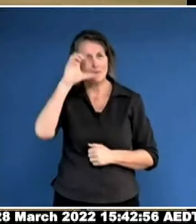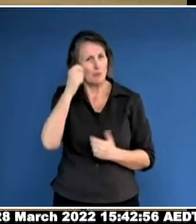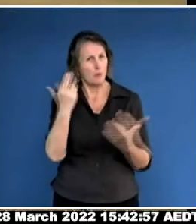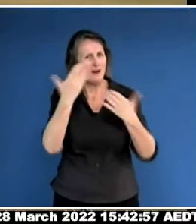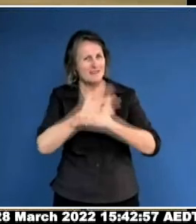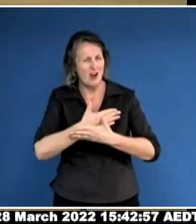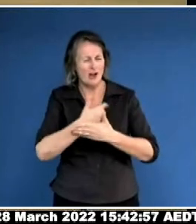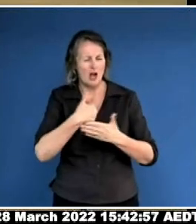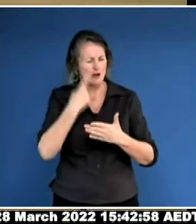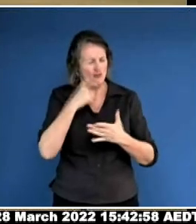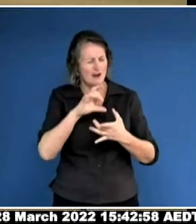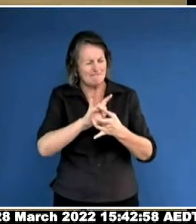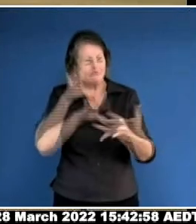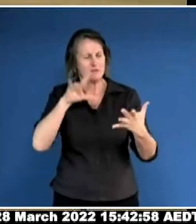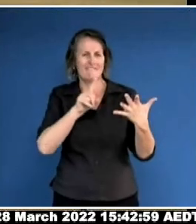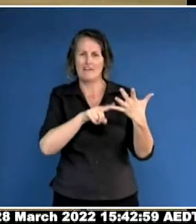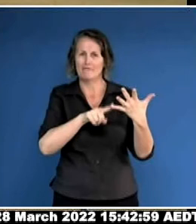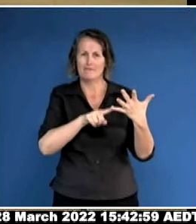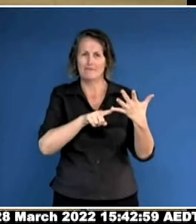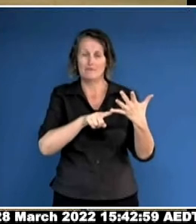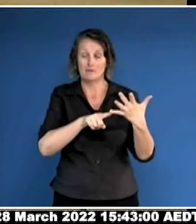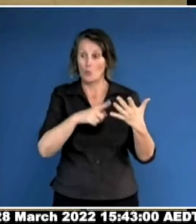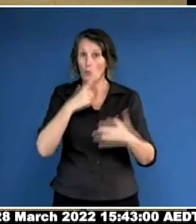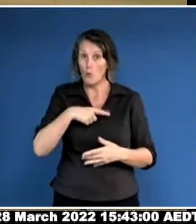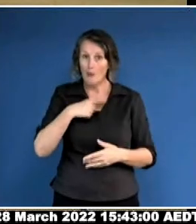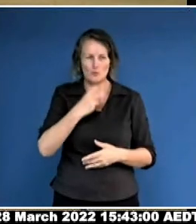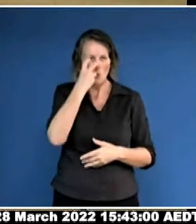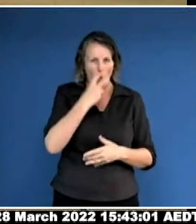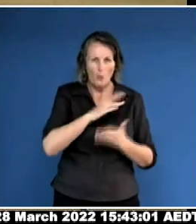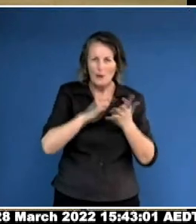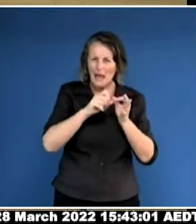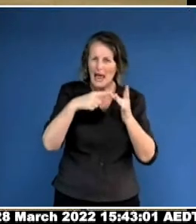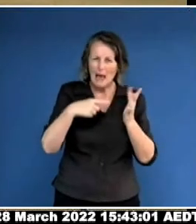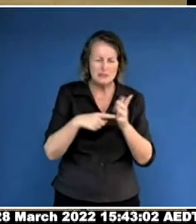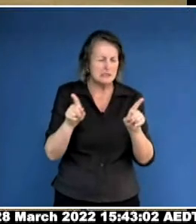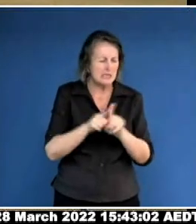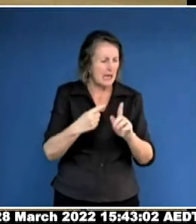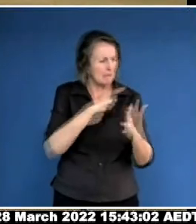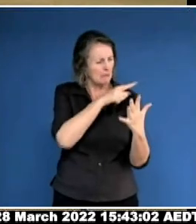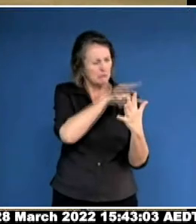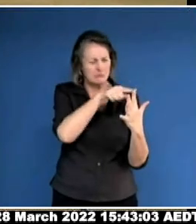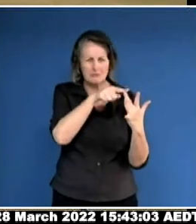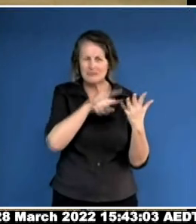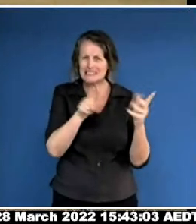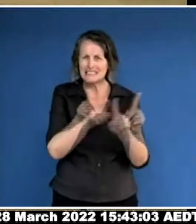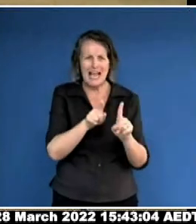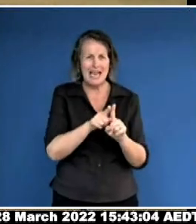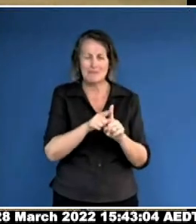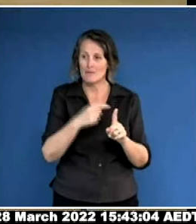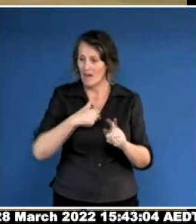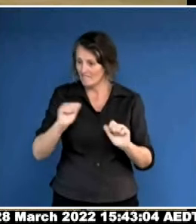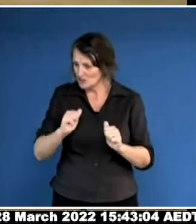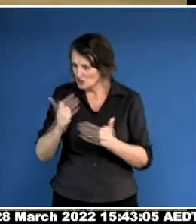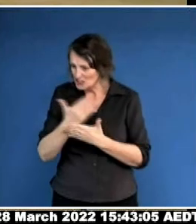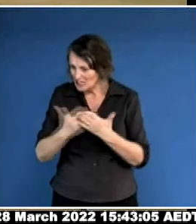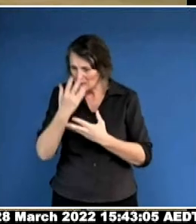pattern of previous relationship and I'd given up my studies and that I needed to end it. Person Five got really angry. I